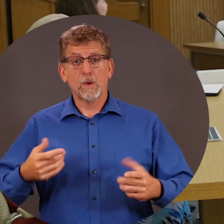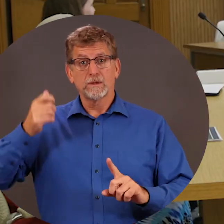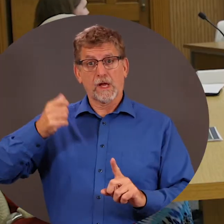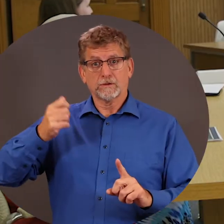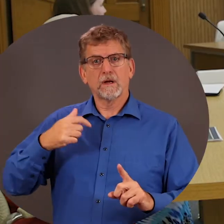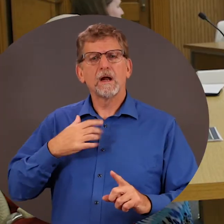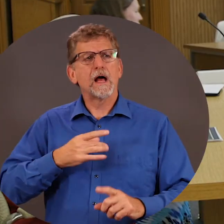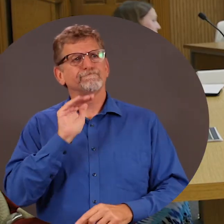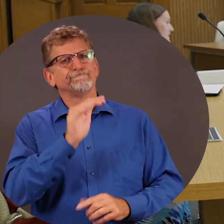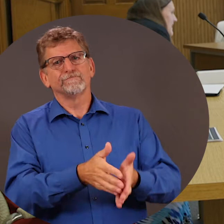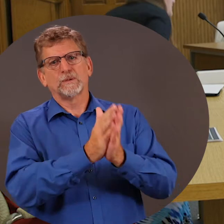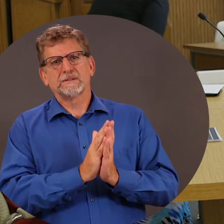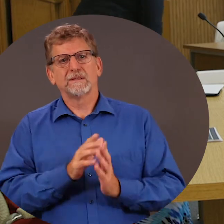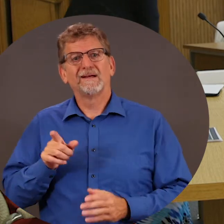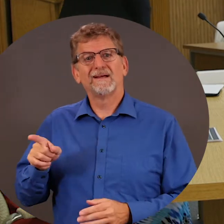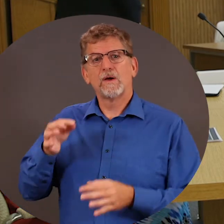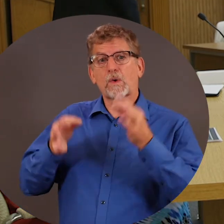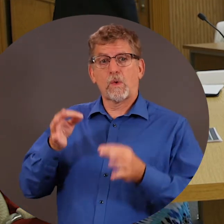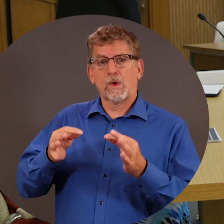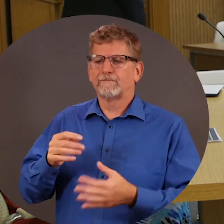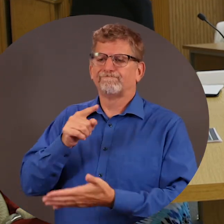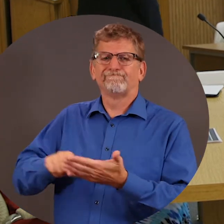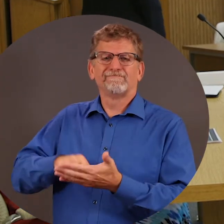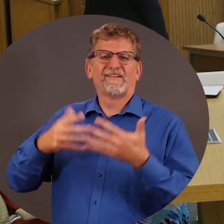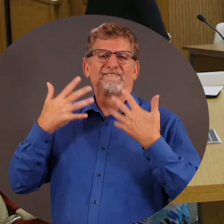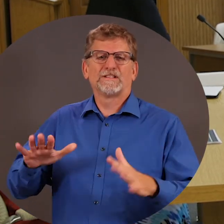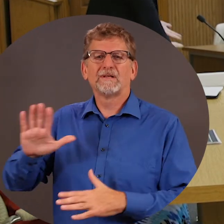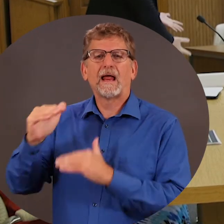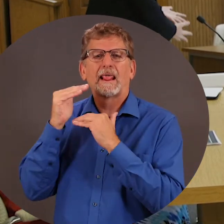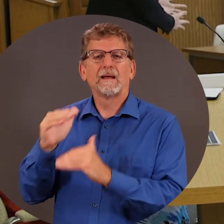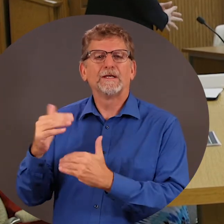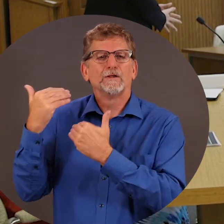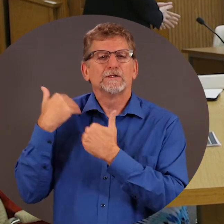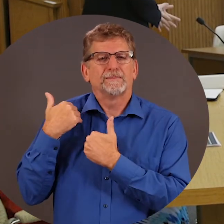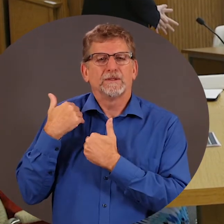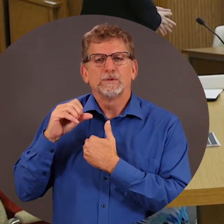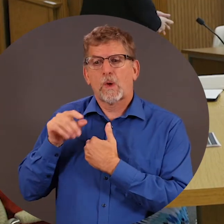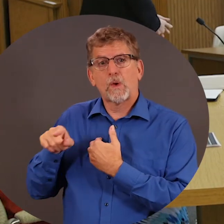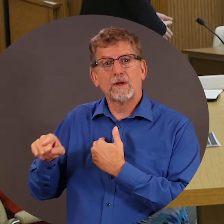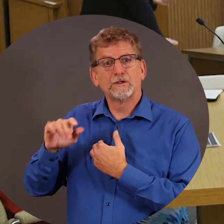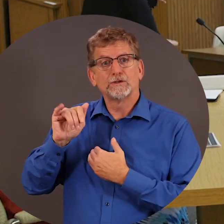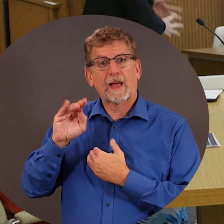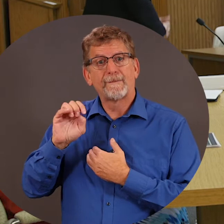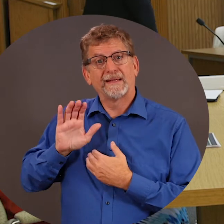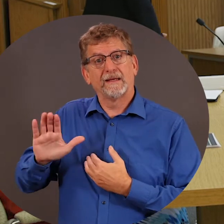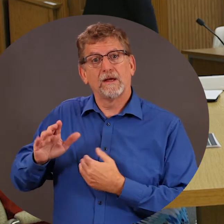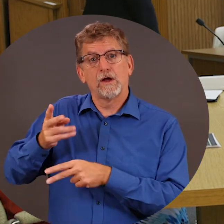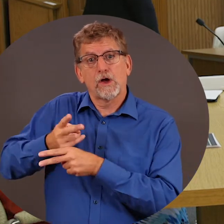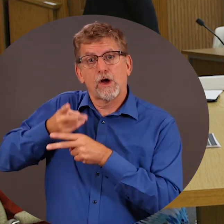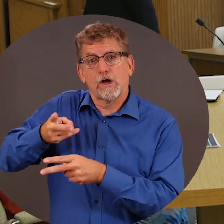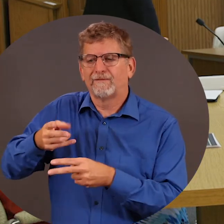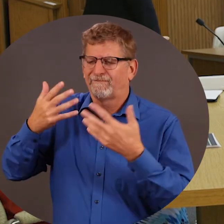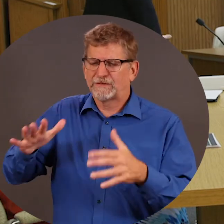Wonderful. So, Judge, we would like to request that the court terminate its limited jurisdiction, so